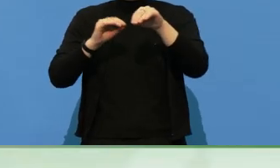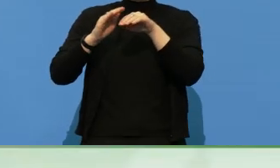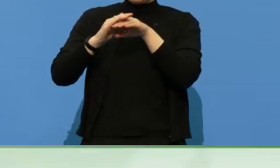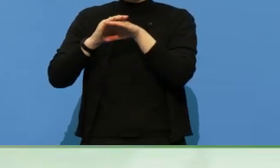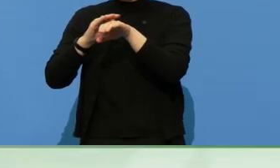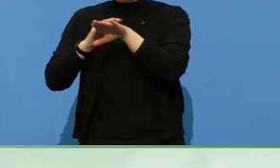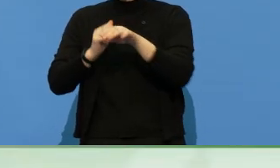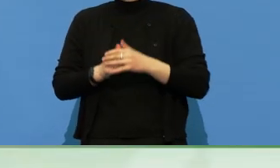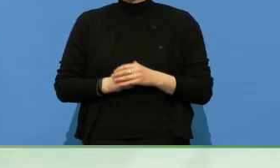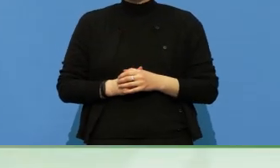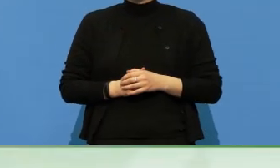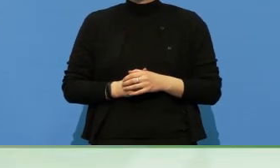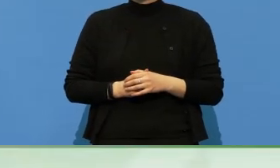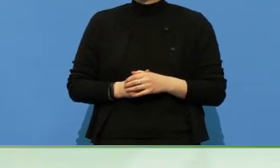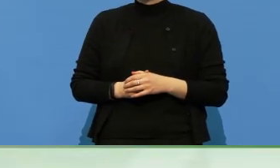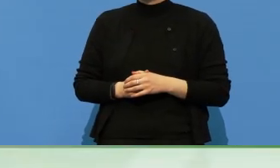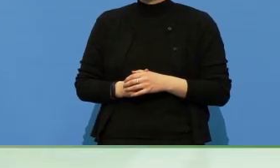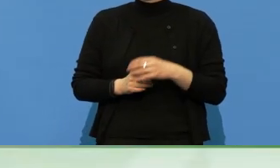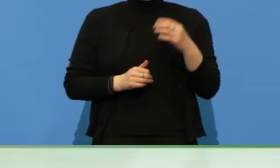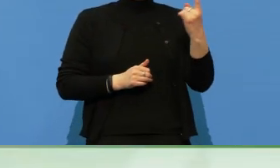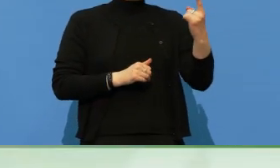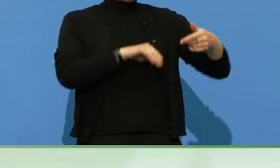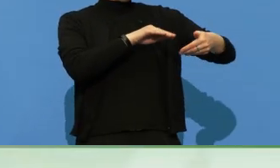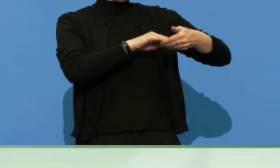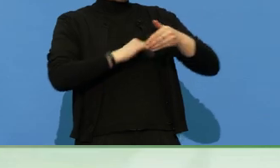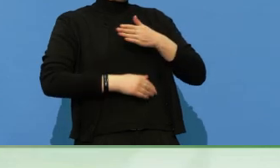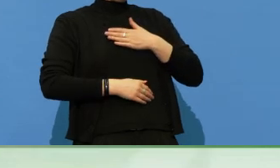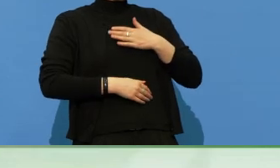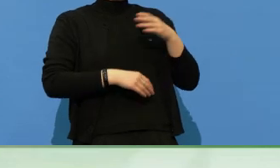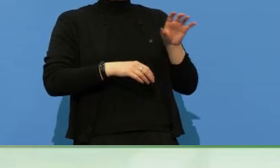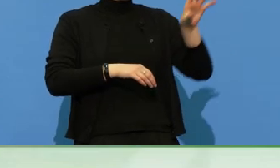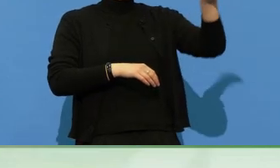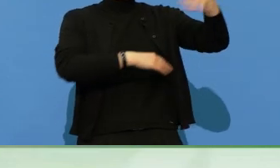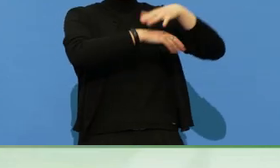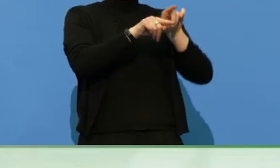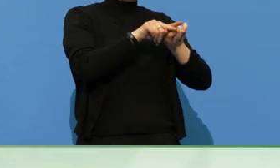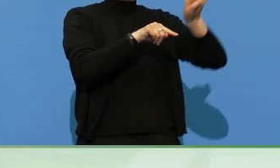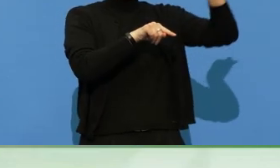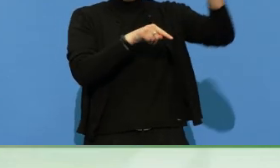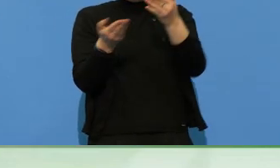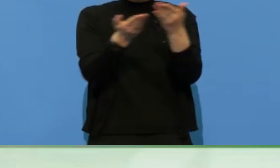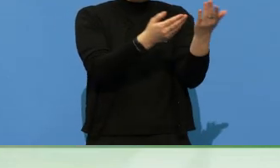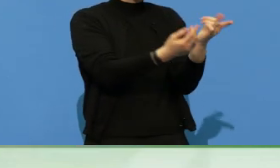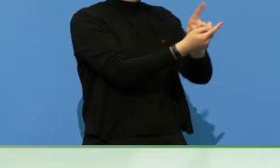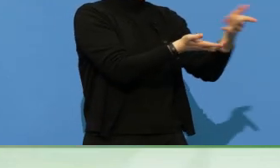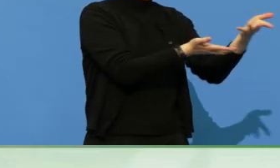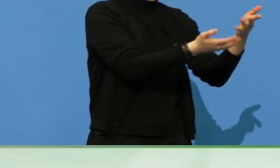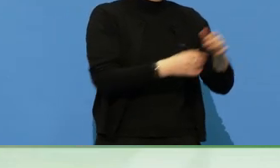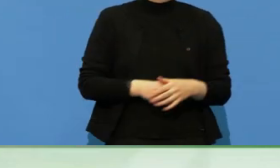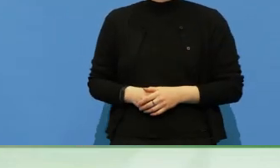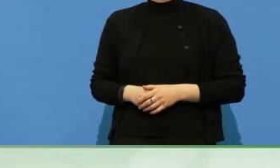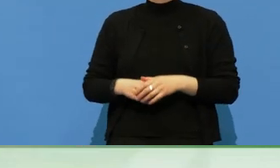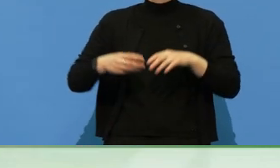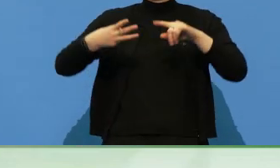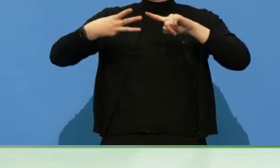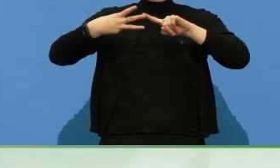have a booth just outside of the meeting room. The second axis is research, and Thibaut is